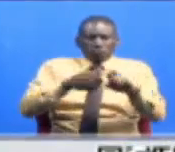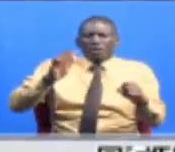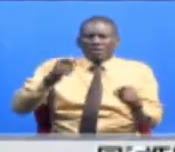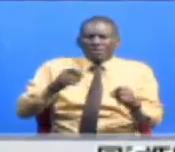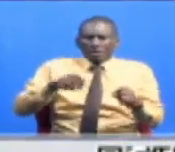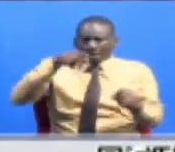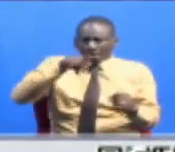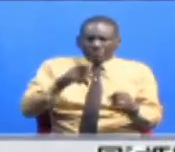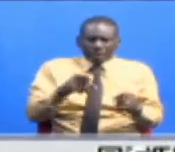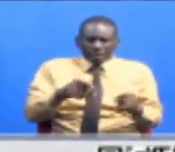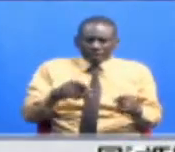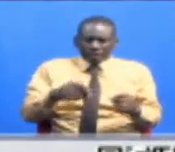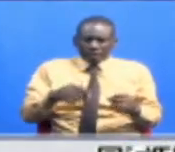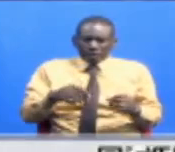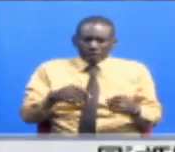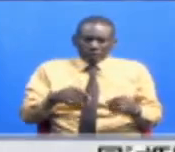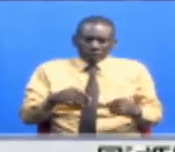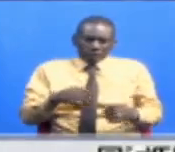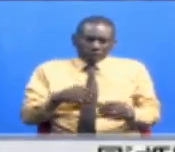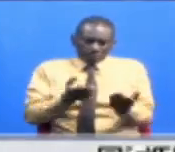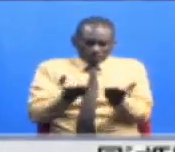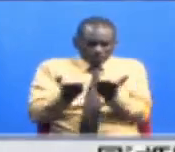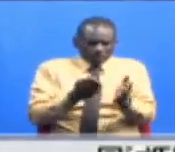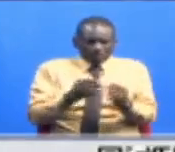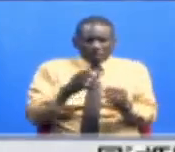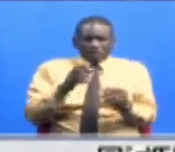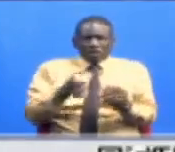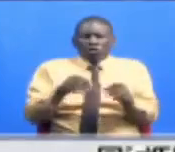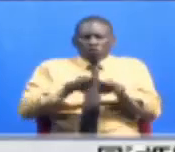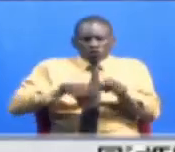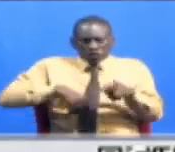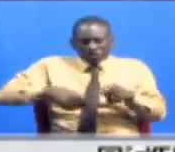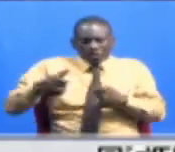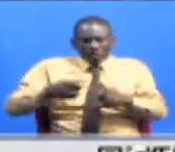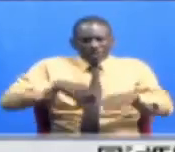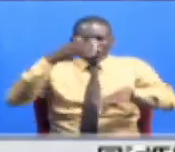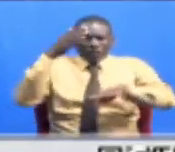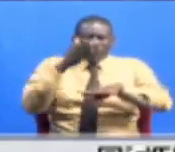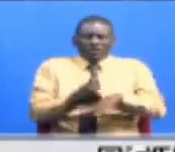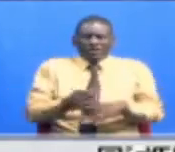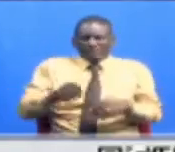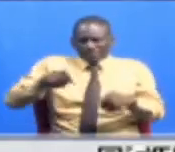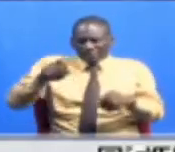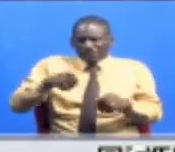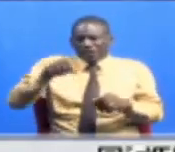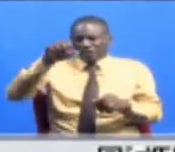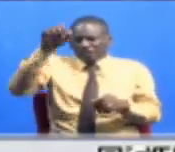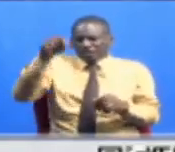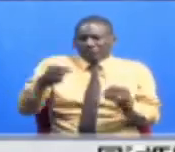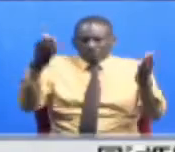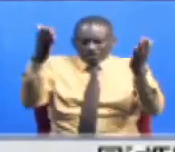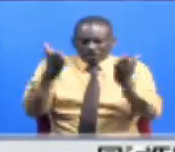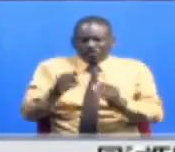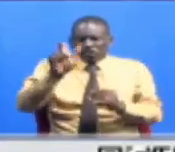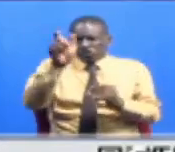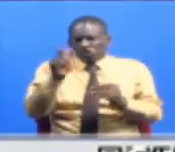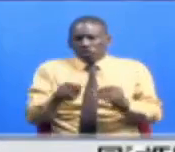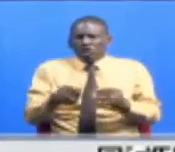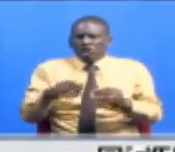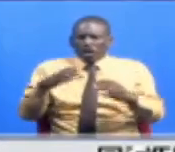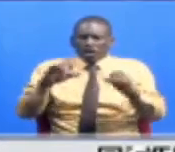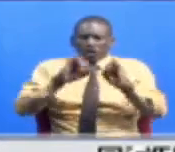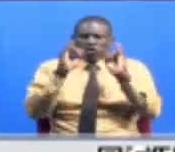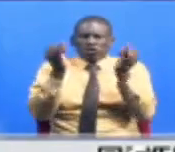Service amidst an upsurge in the sale of fake seeds in the South Rift region. A multi-agency team comprising of the Office